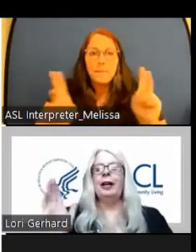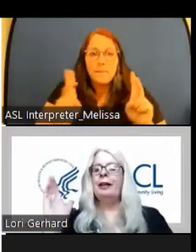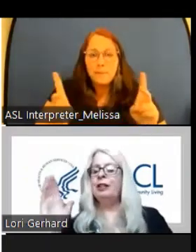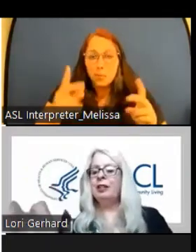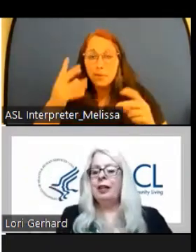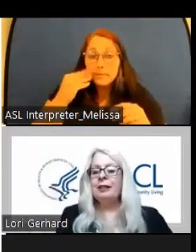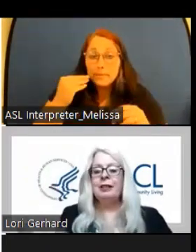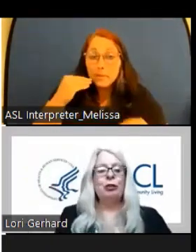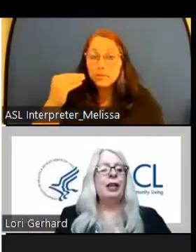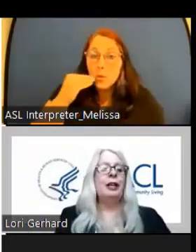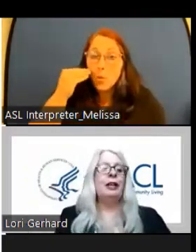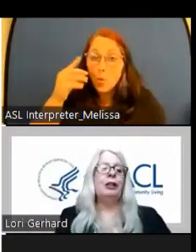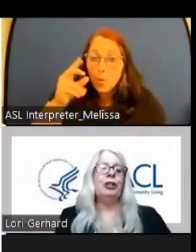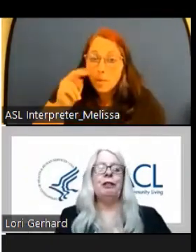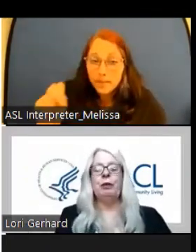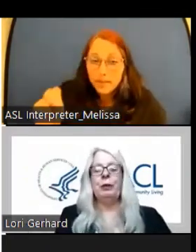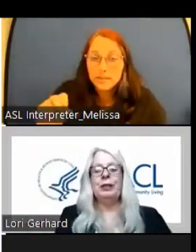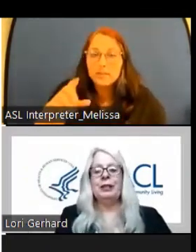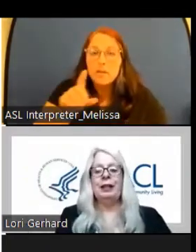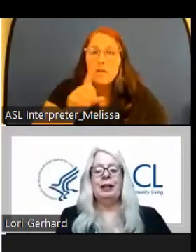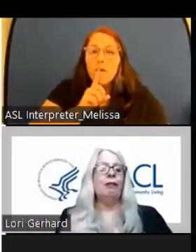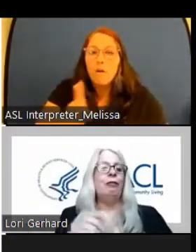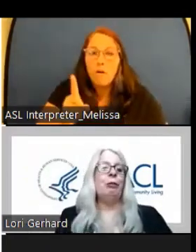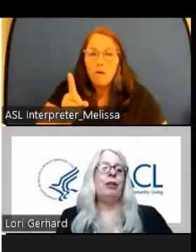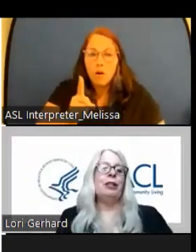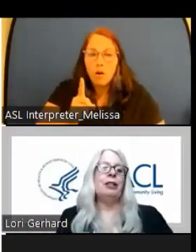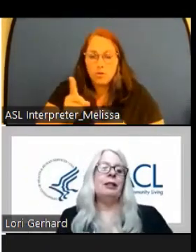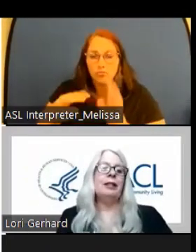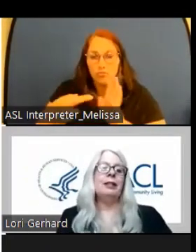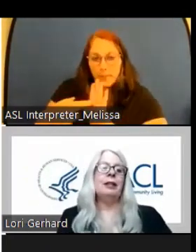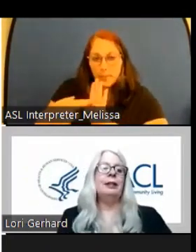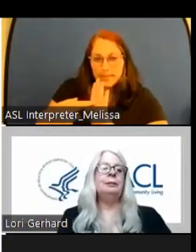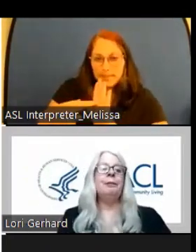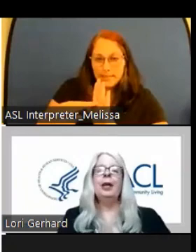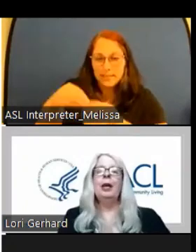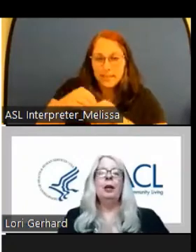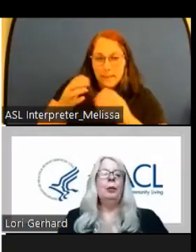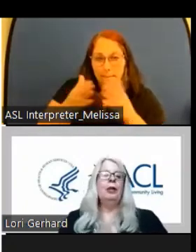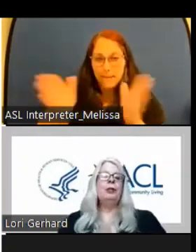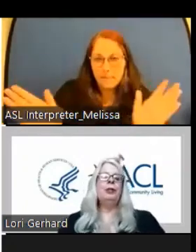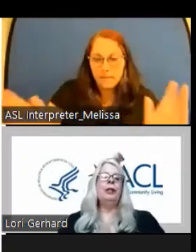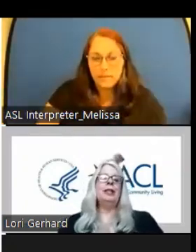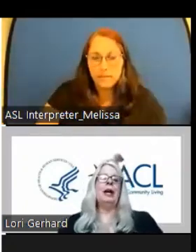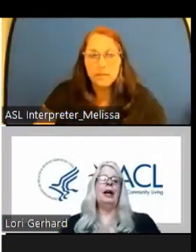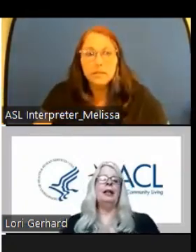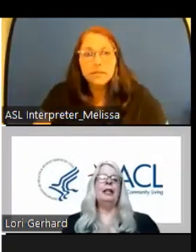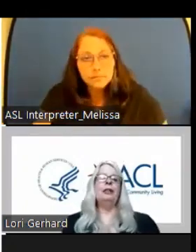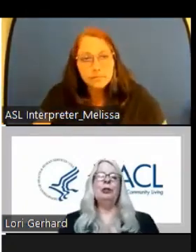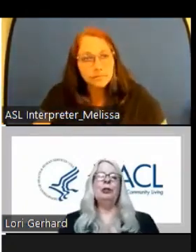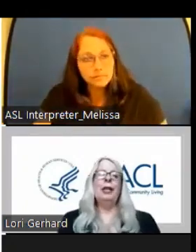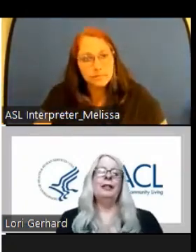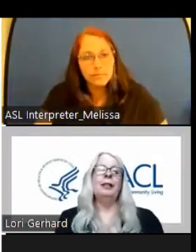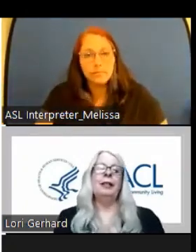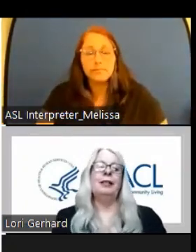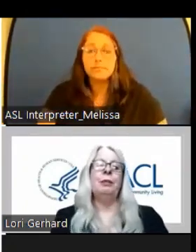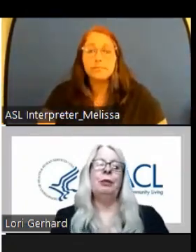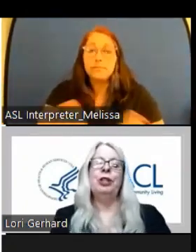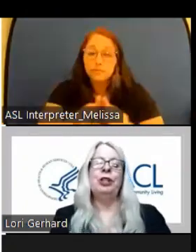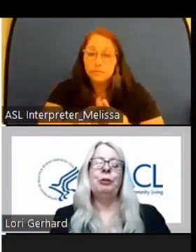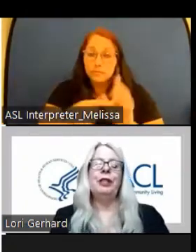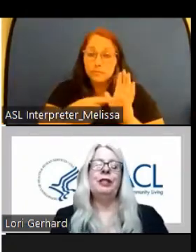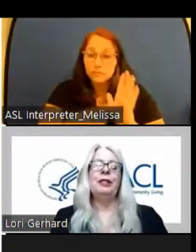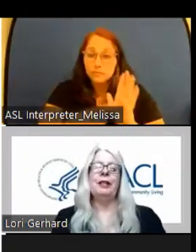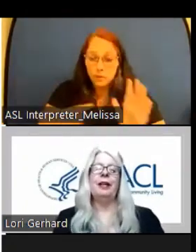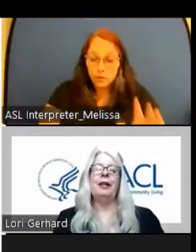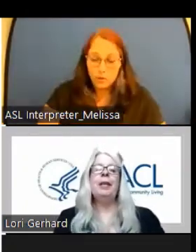training, and it's an excellent training. I encourage everyone to take it. If we move on to the next slide. We'd also like to highlight 2 case studies that we